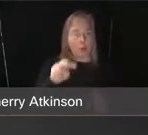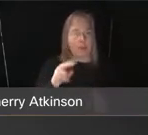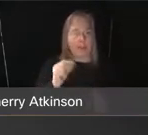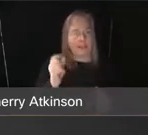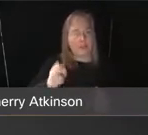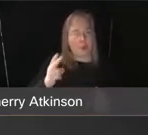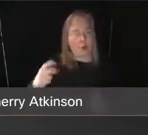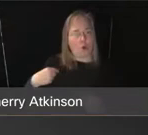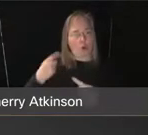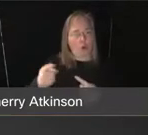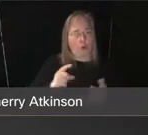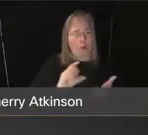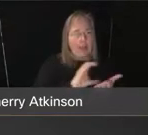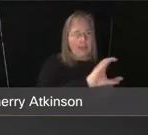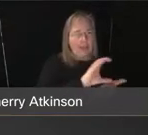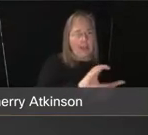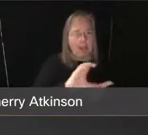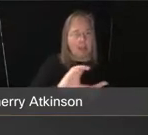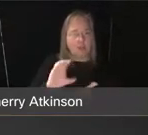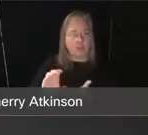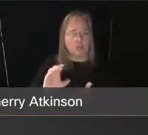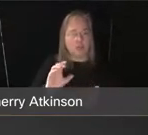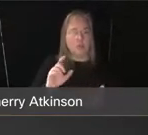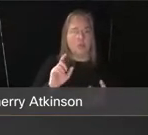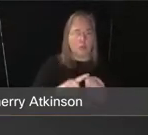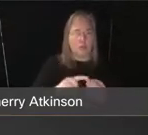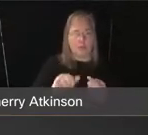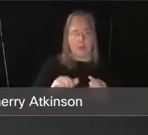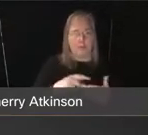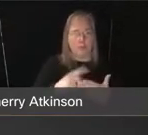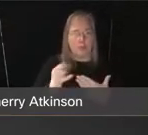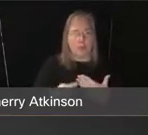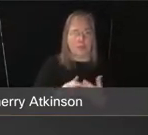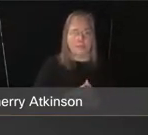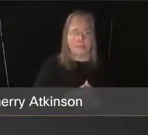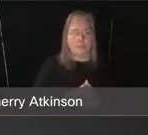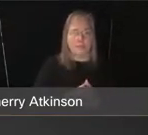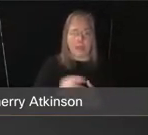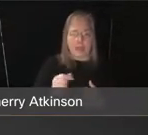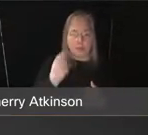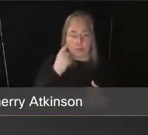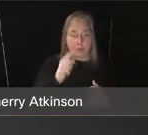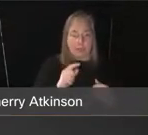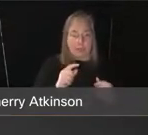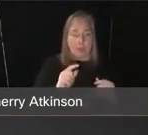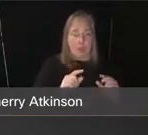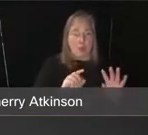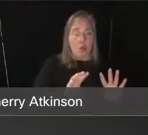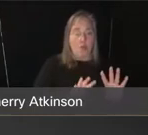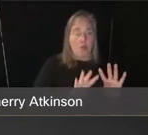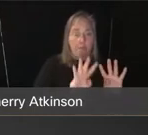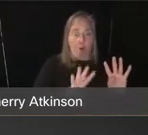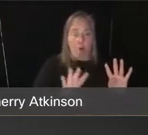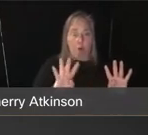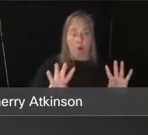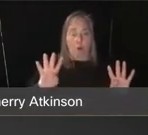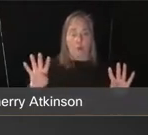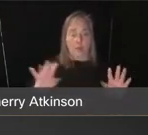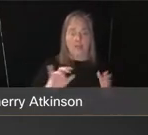allocations or appropriations to capital project, and the bars that you see at the bottom are the